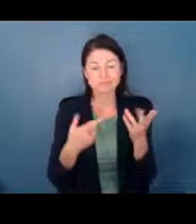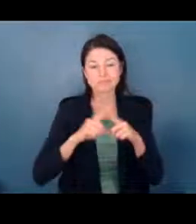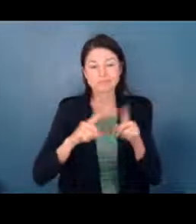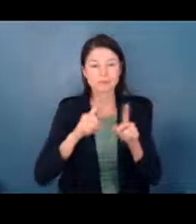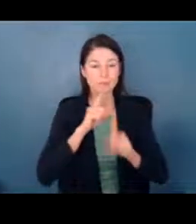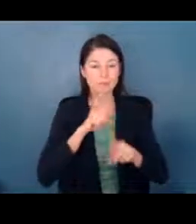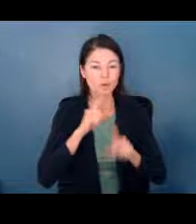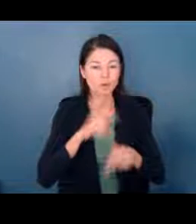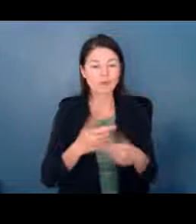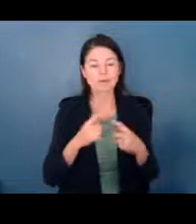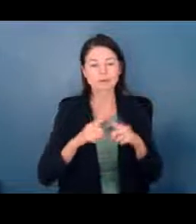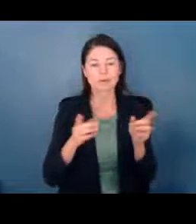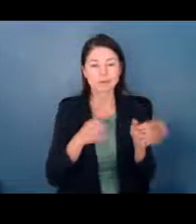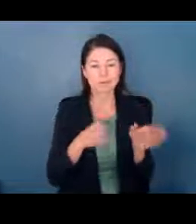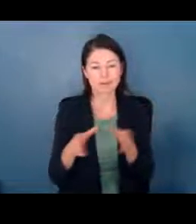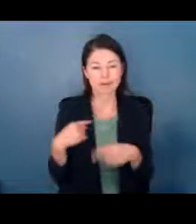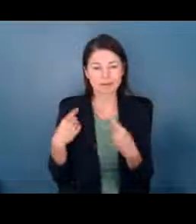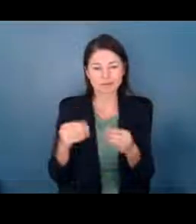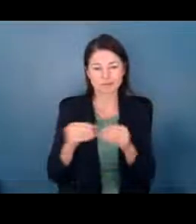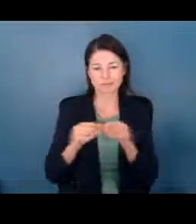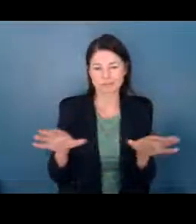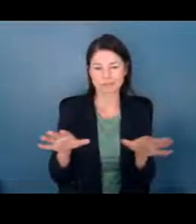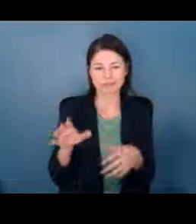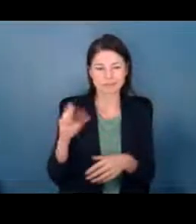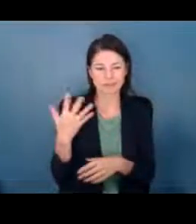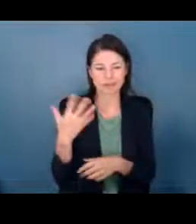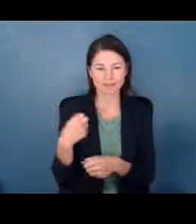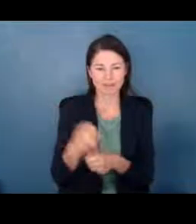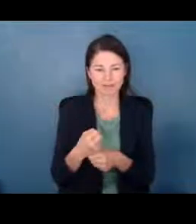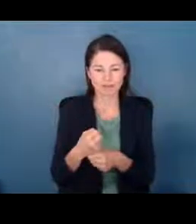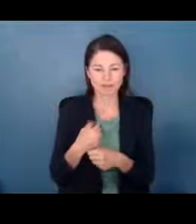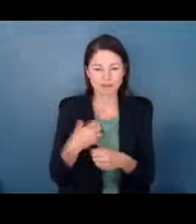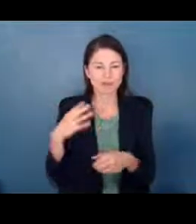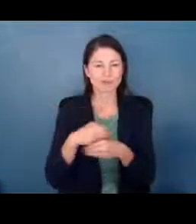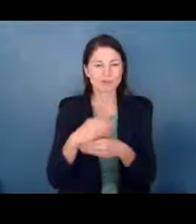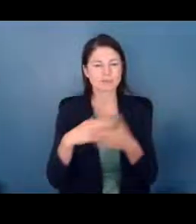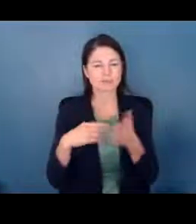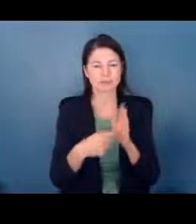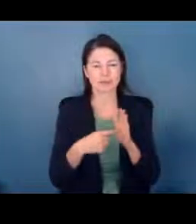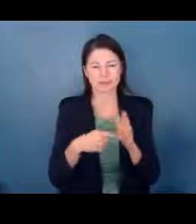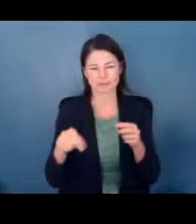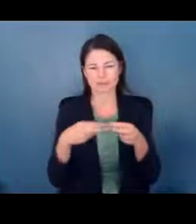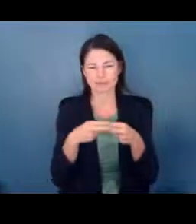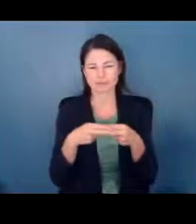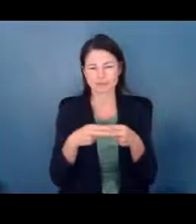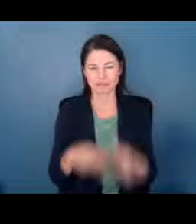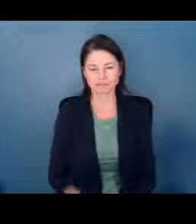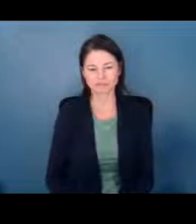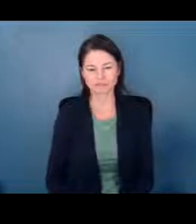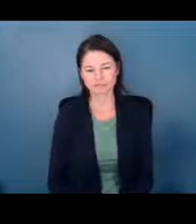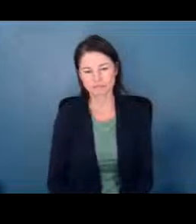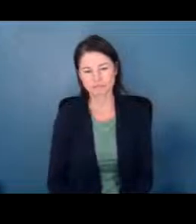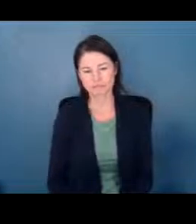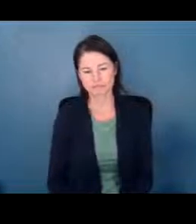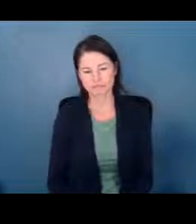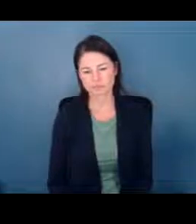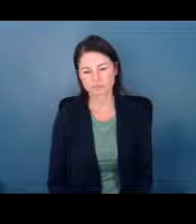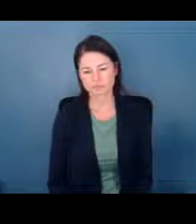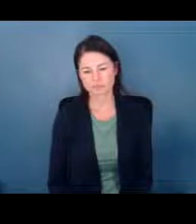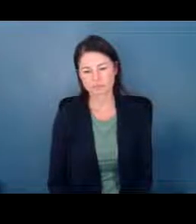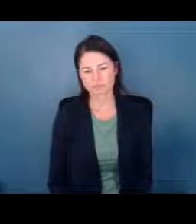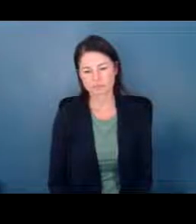released in the last 5 years. I've included some examples on the slide here, but this is just a few of